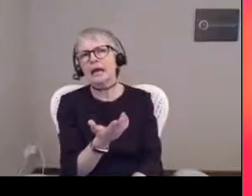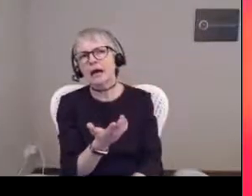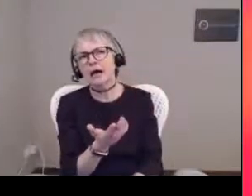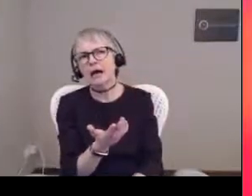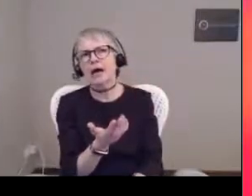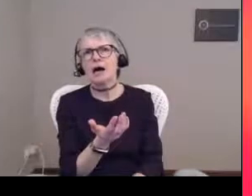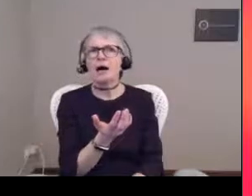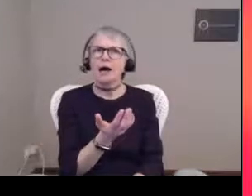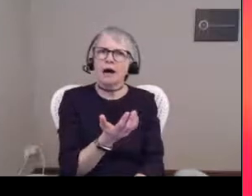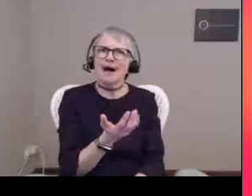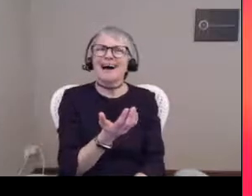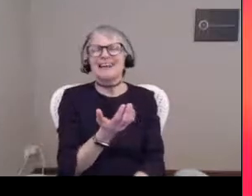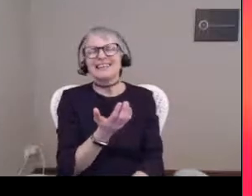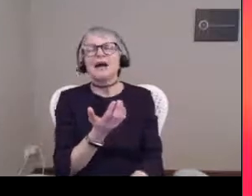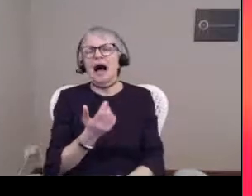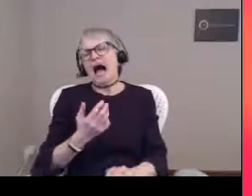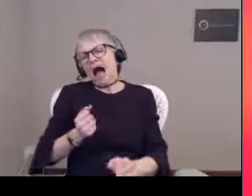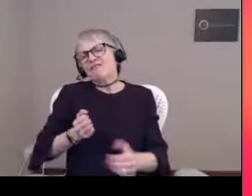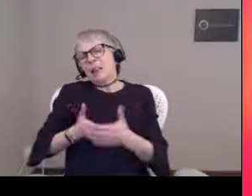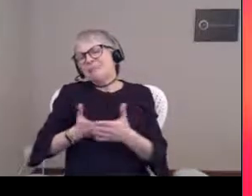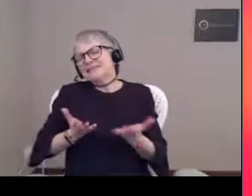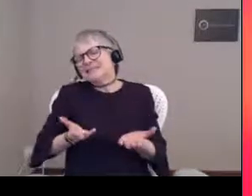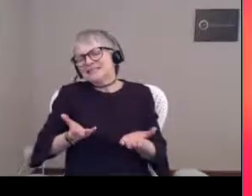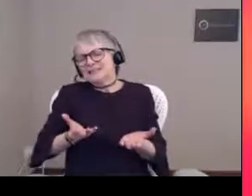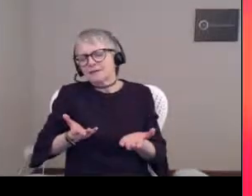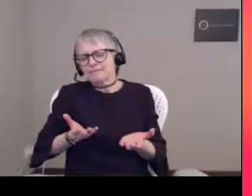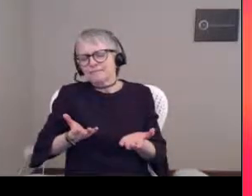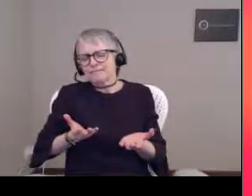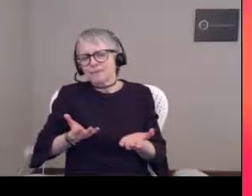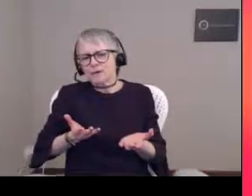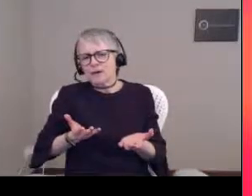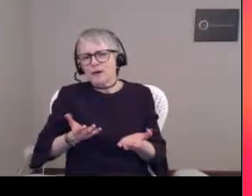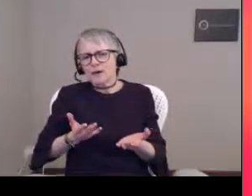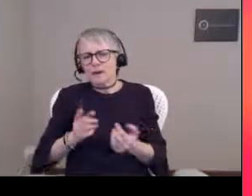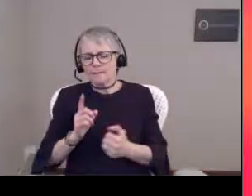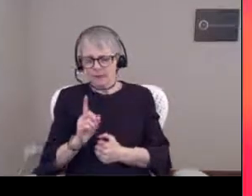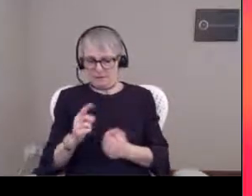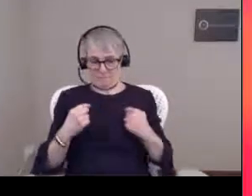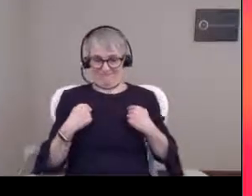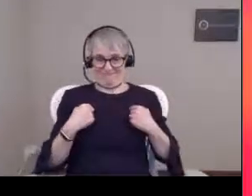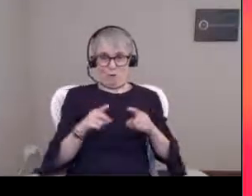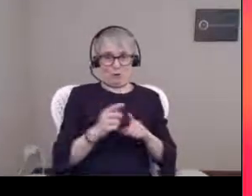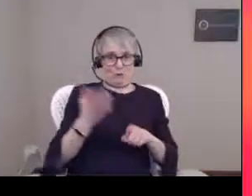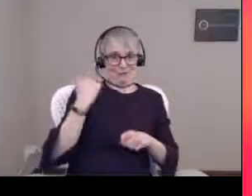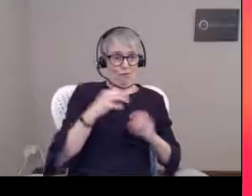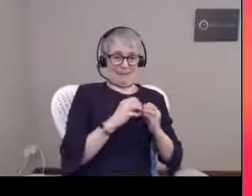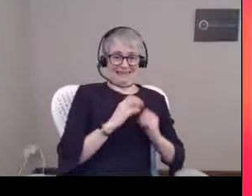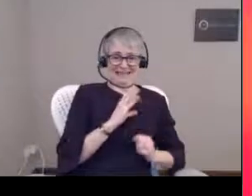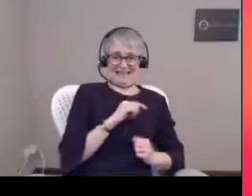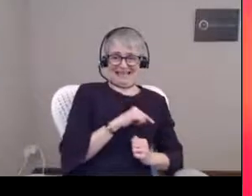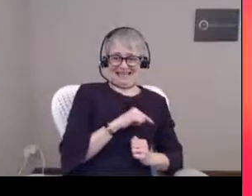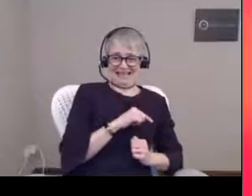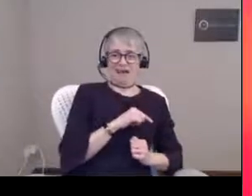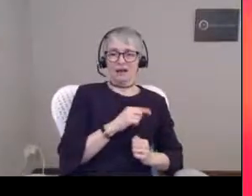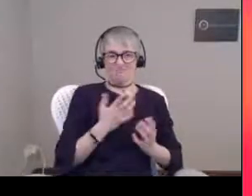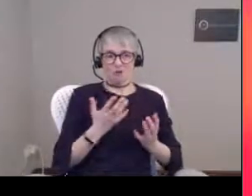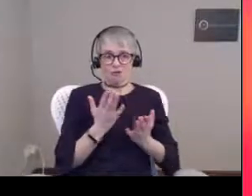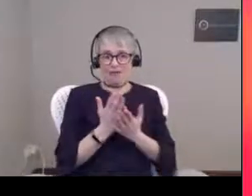can only do so much with them. As someone who's worked at BBC as well, we are part of a big broadcast